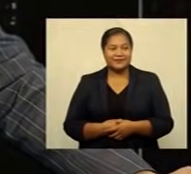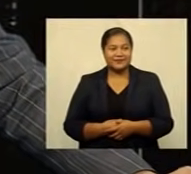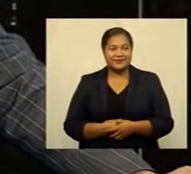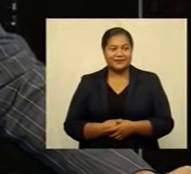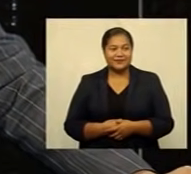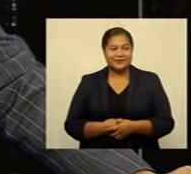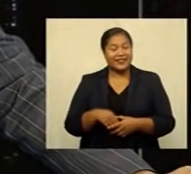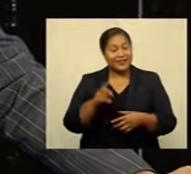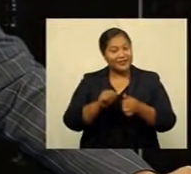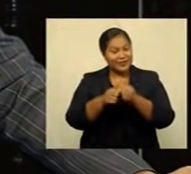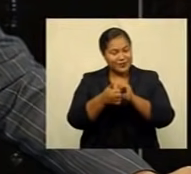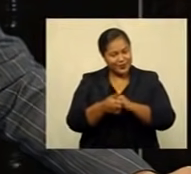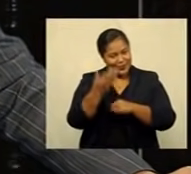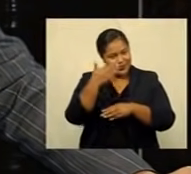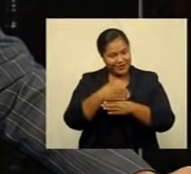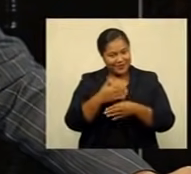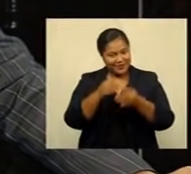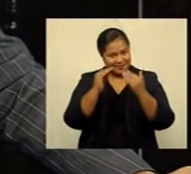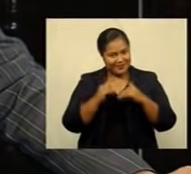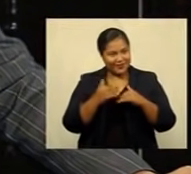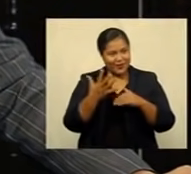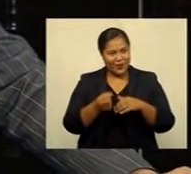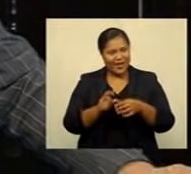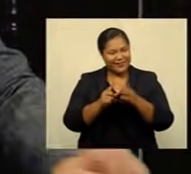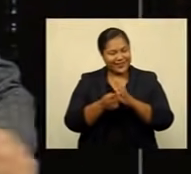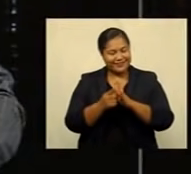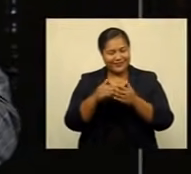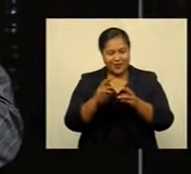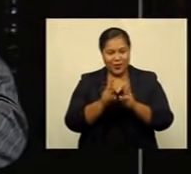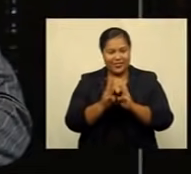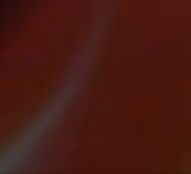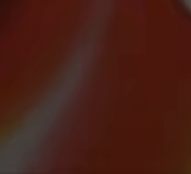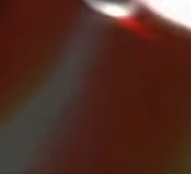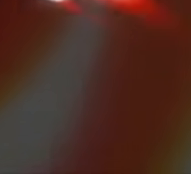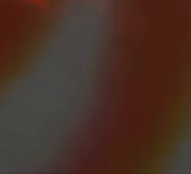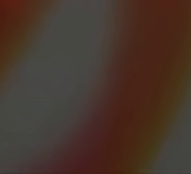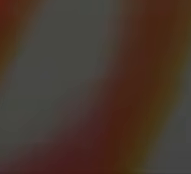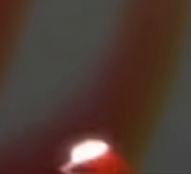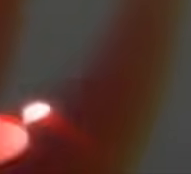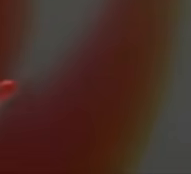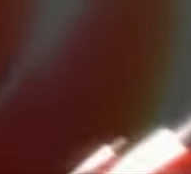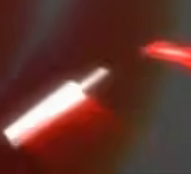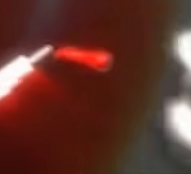And that's it for sports tonight. Coming up, we have the very latest in weather.